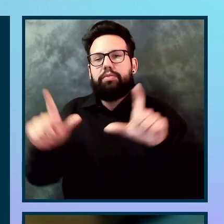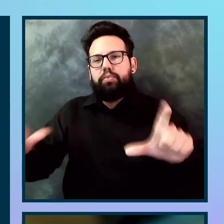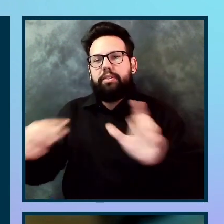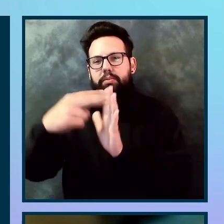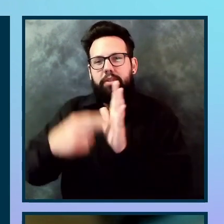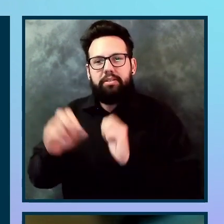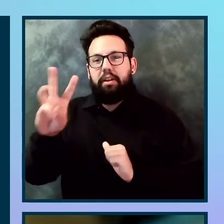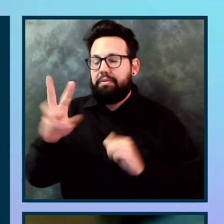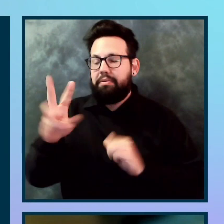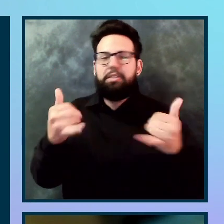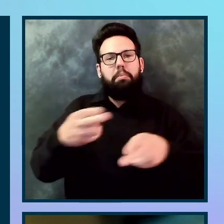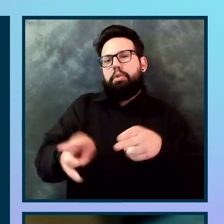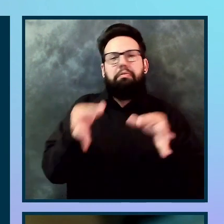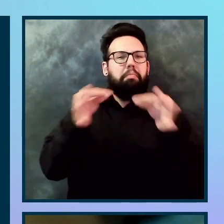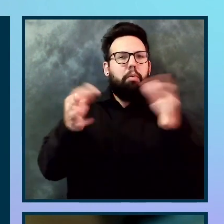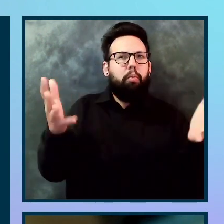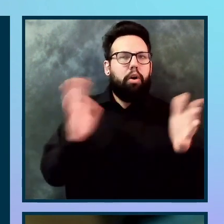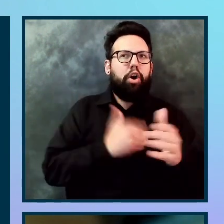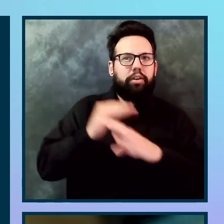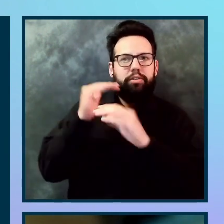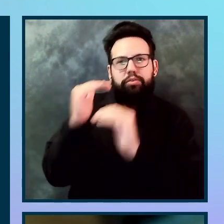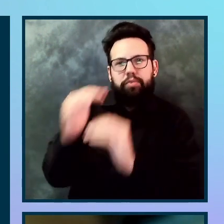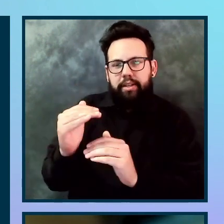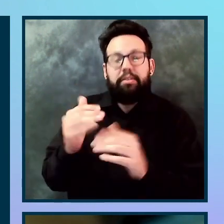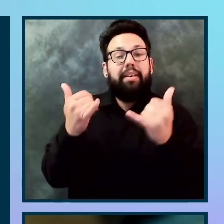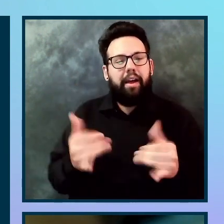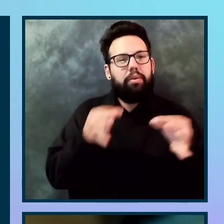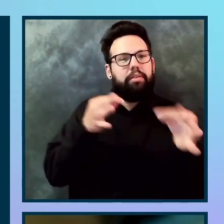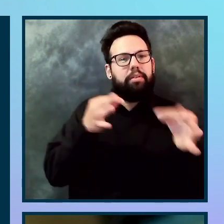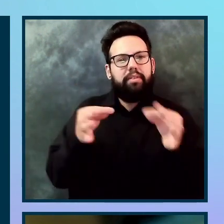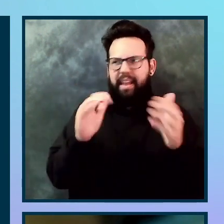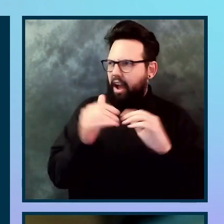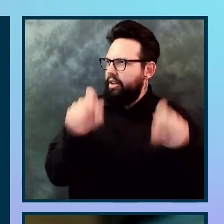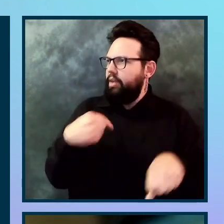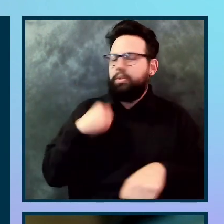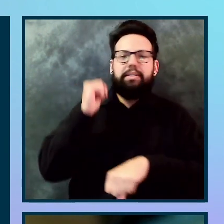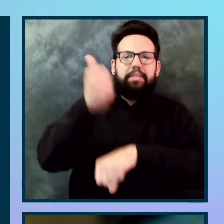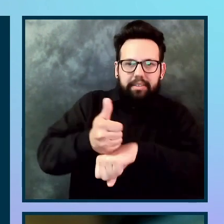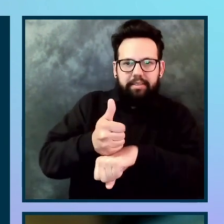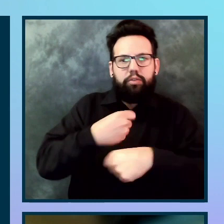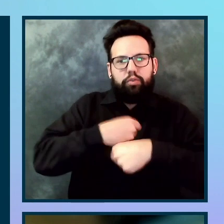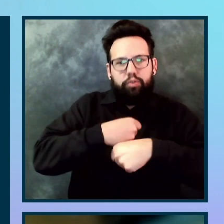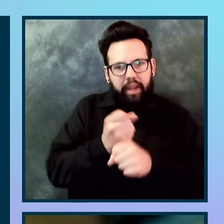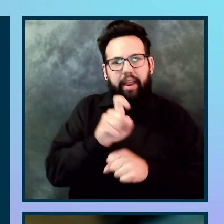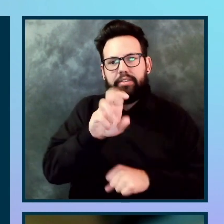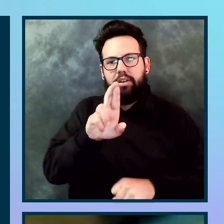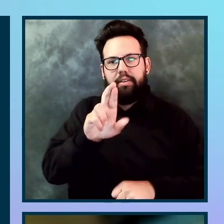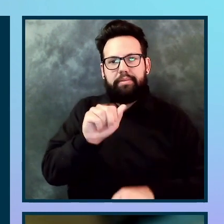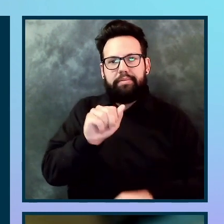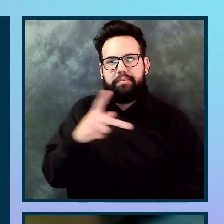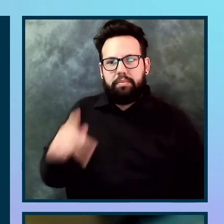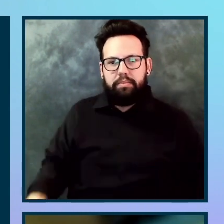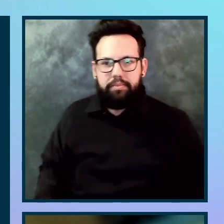Let's go and dive a little bit more into what we need to know to create an XR application. So before we